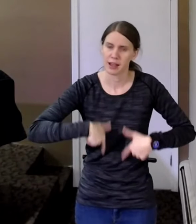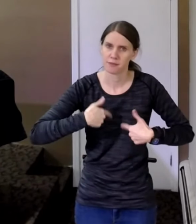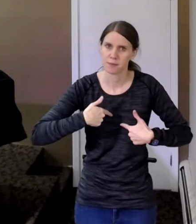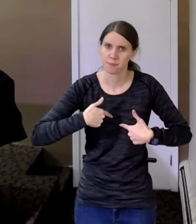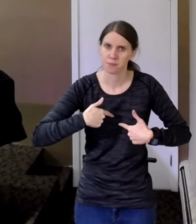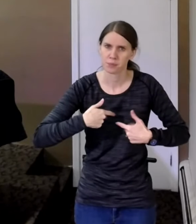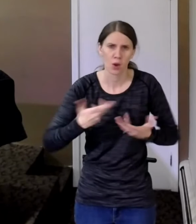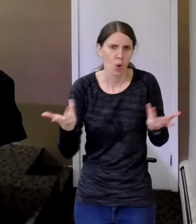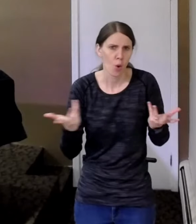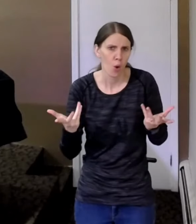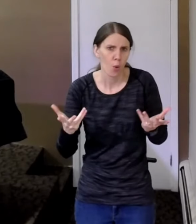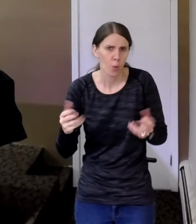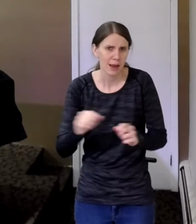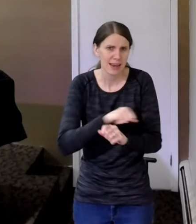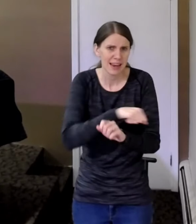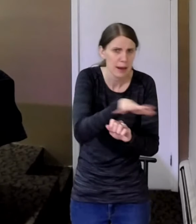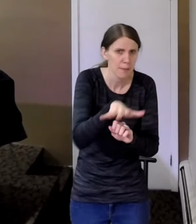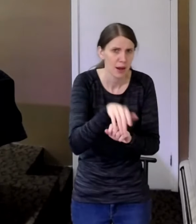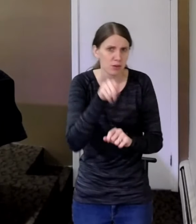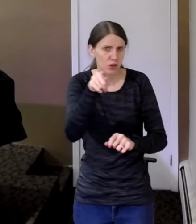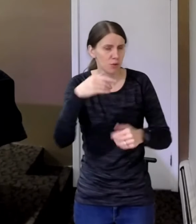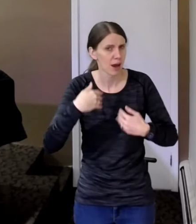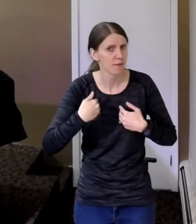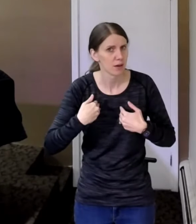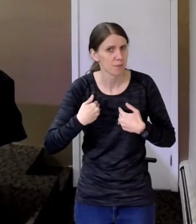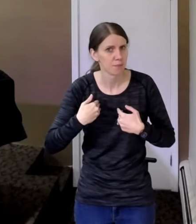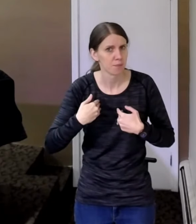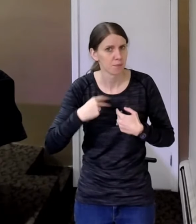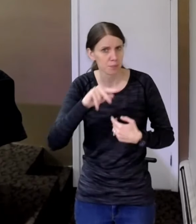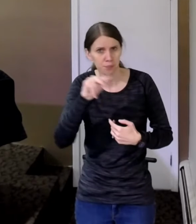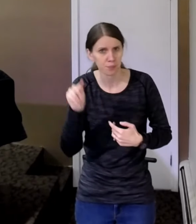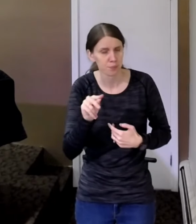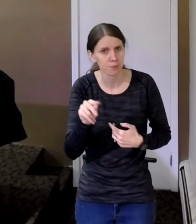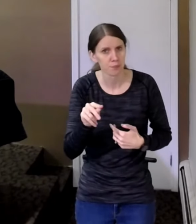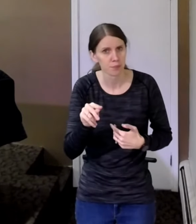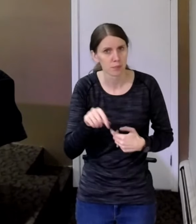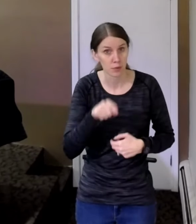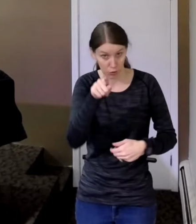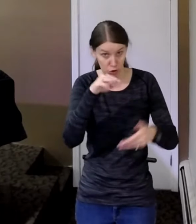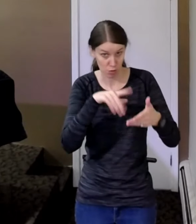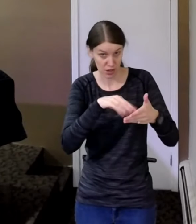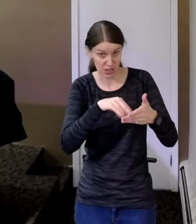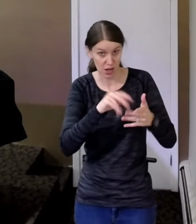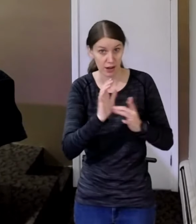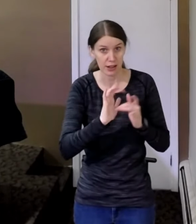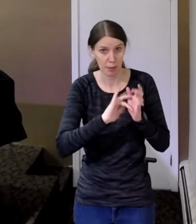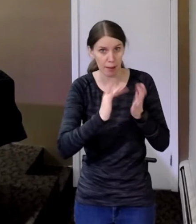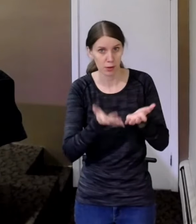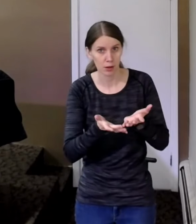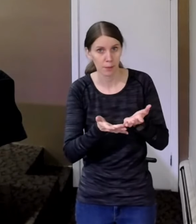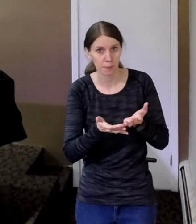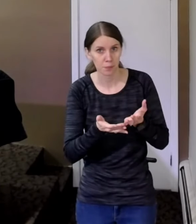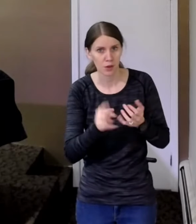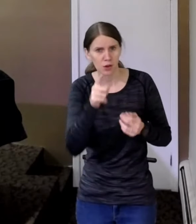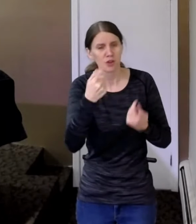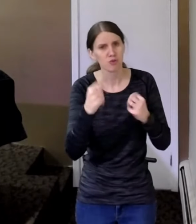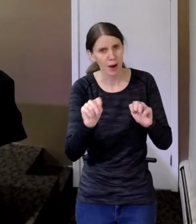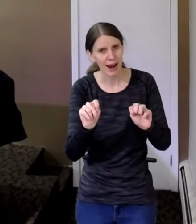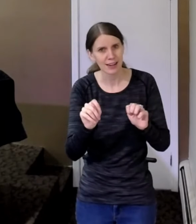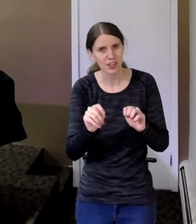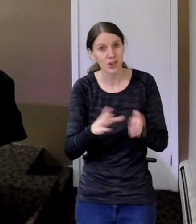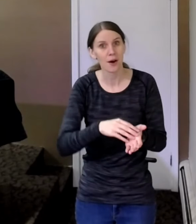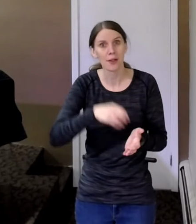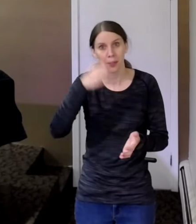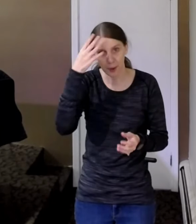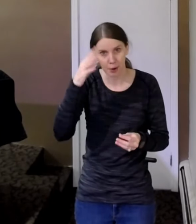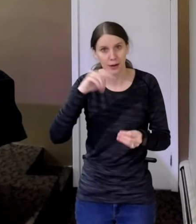what impact should they have? That's the question. I mean, when you study Scripture, you're trying to figure out who God is,